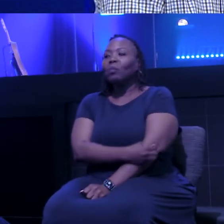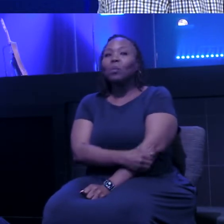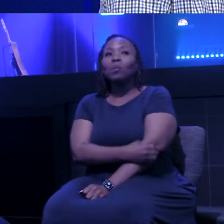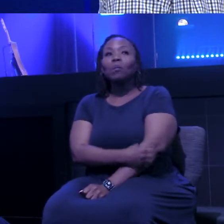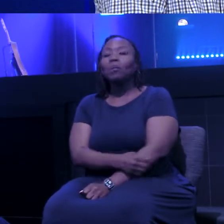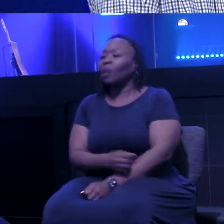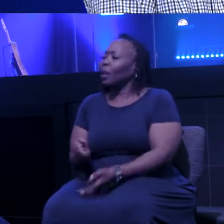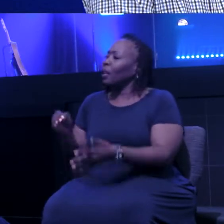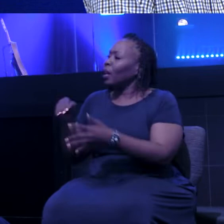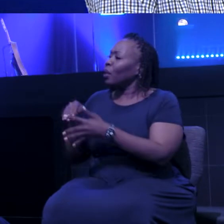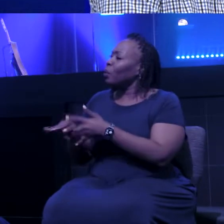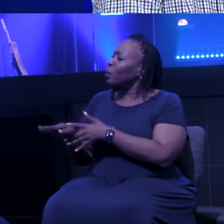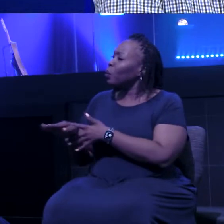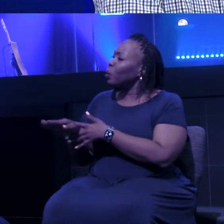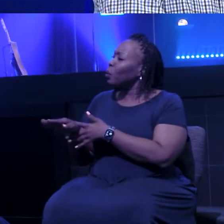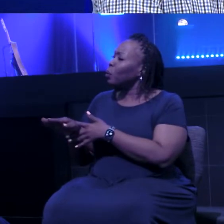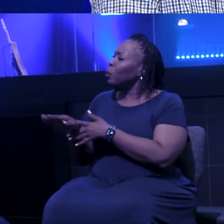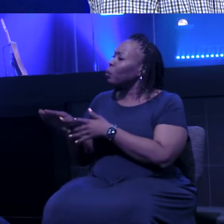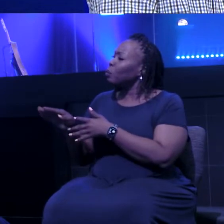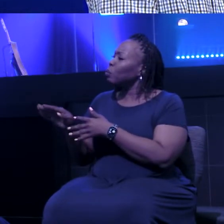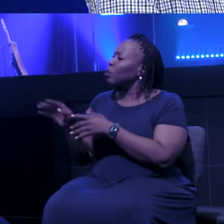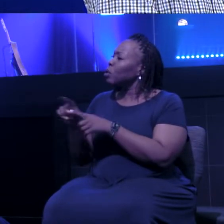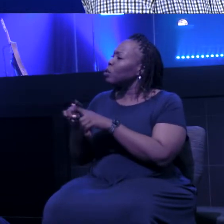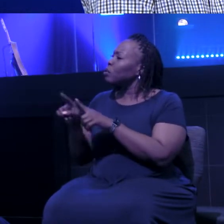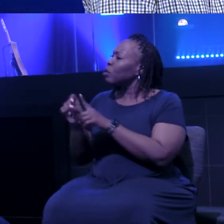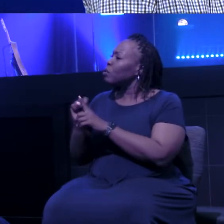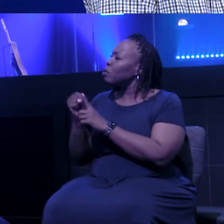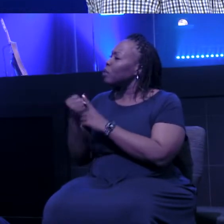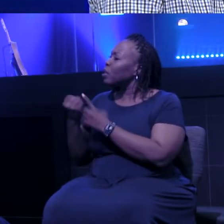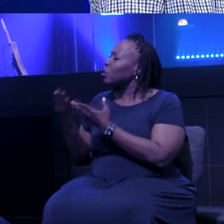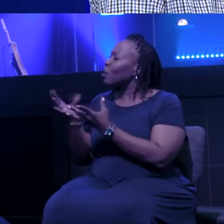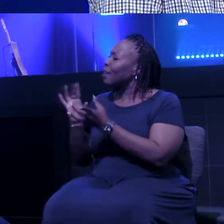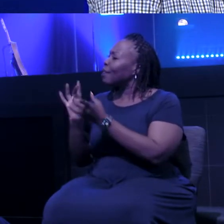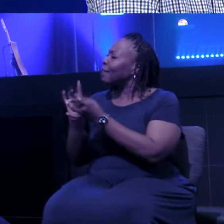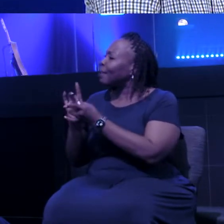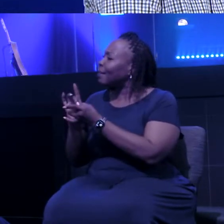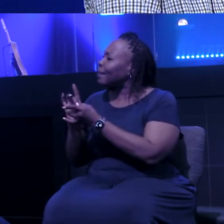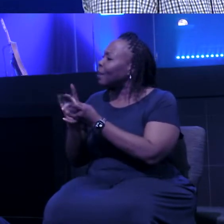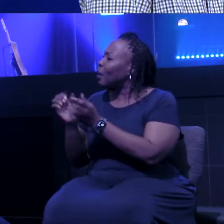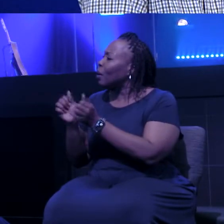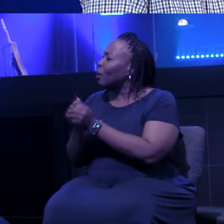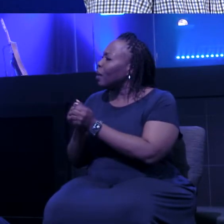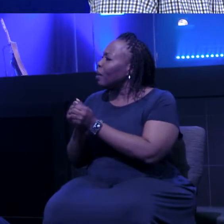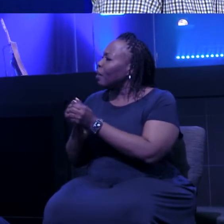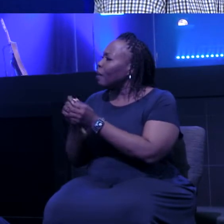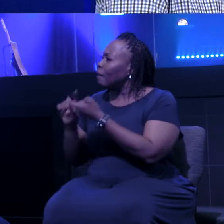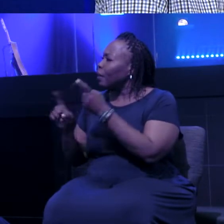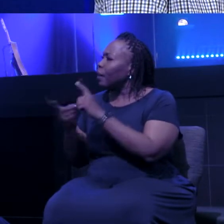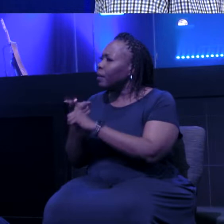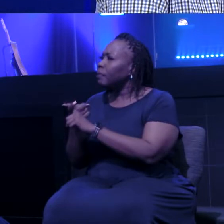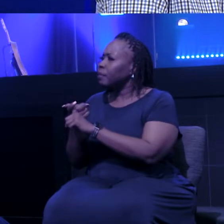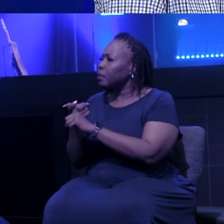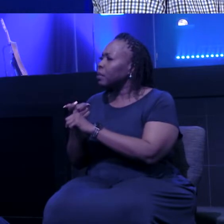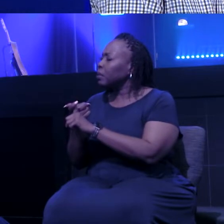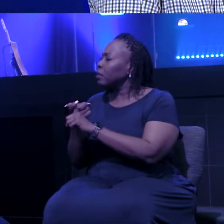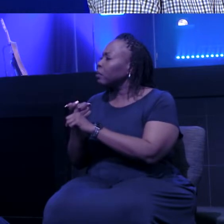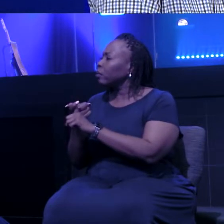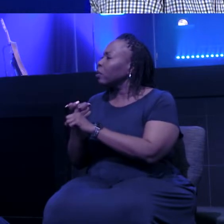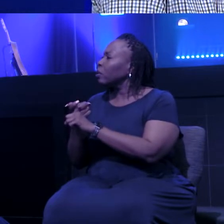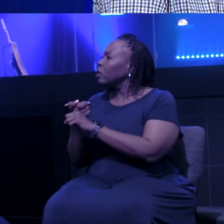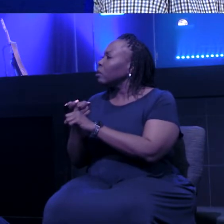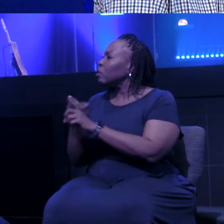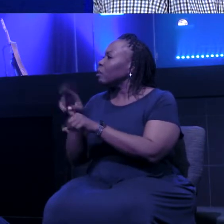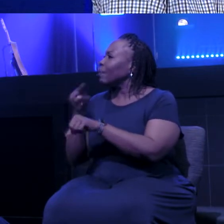And then through certain events, you got connected to mutual friends, some